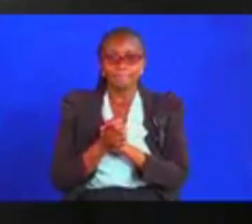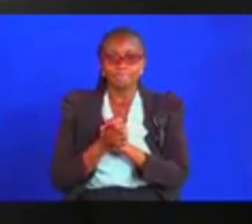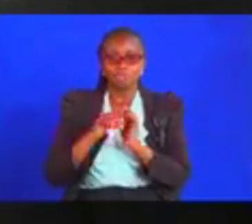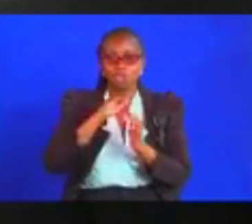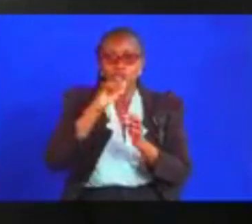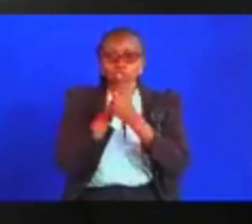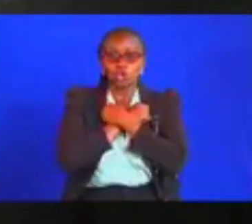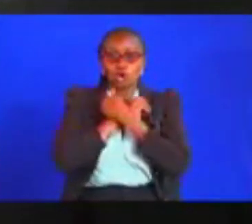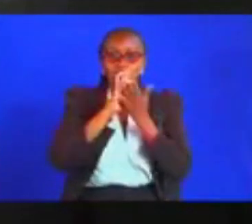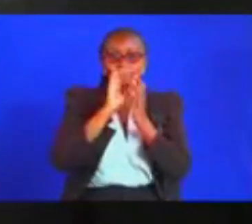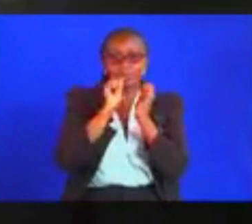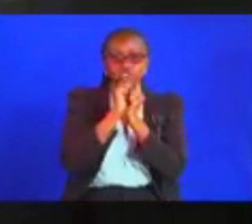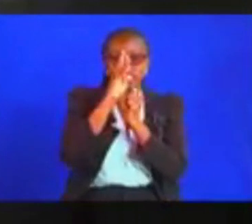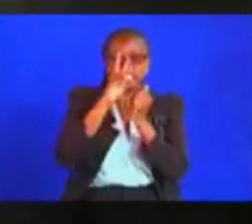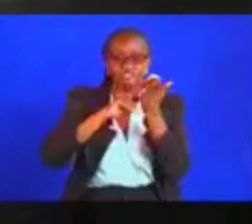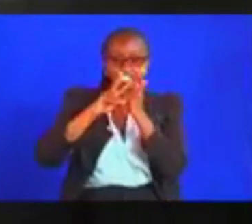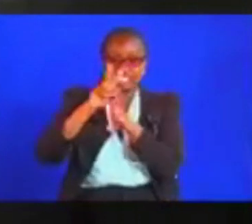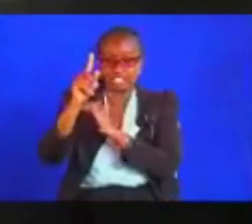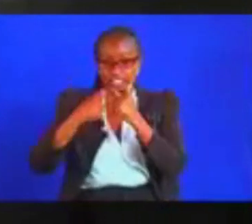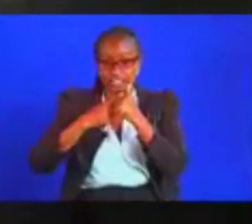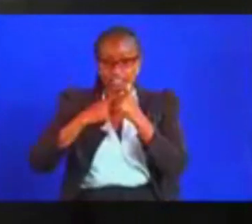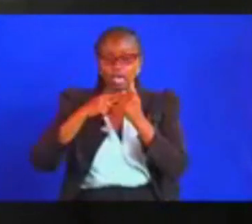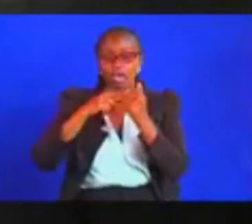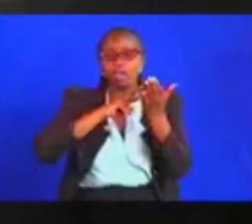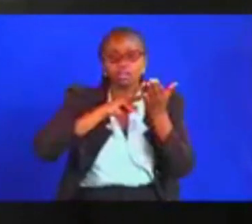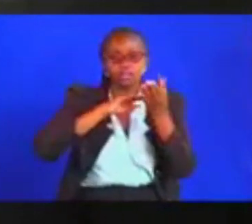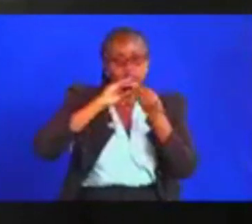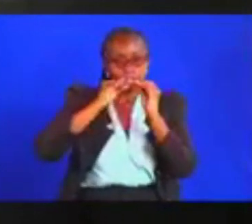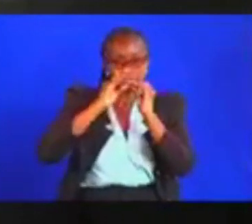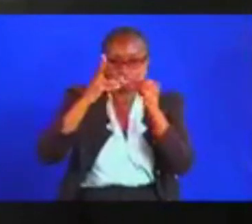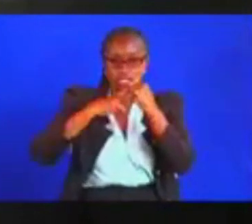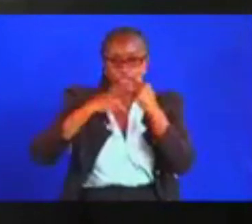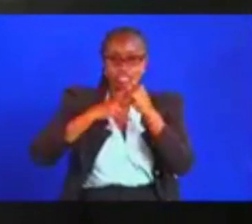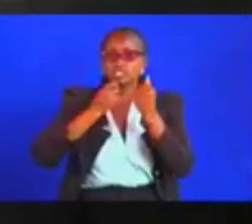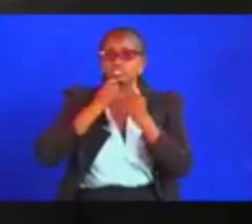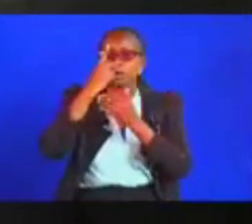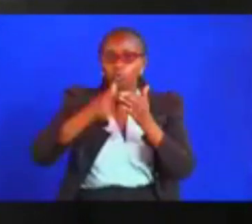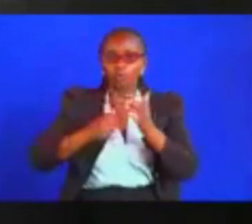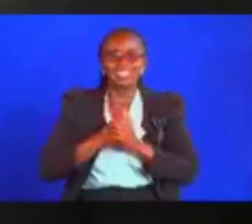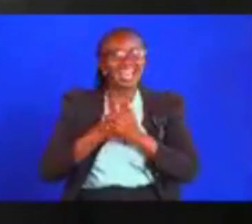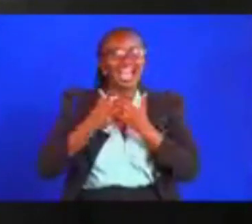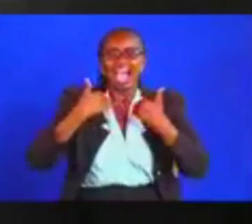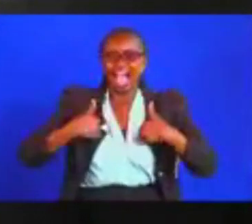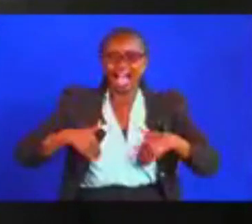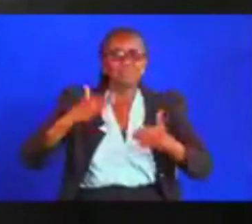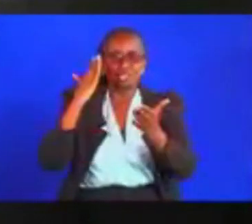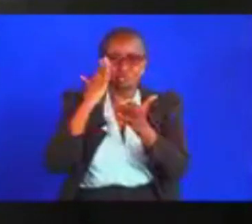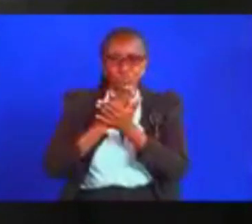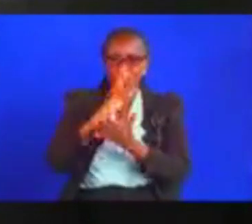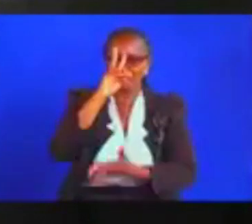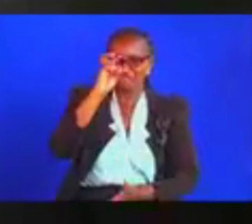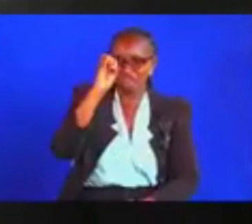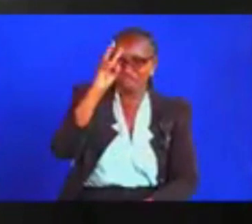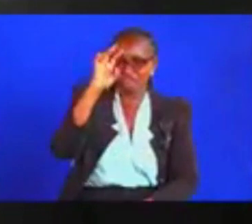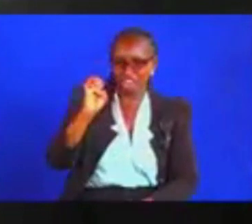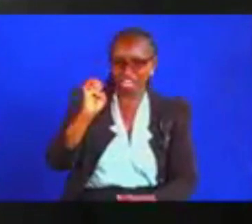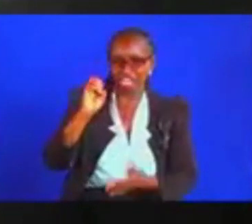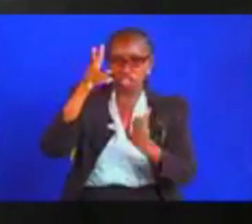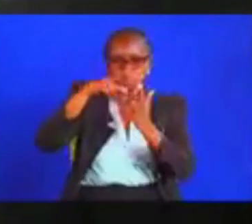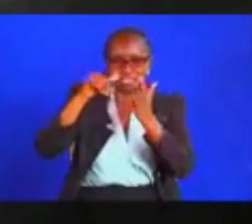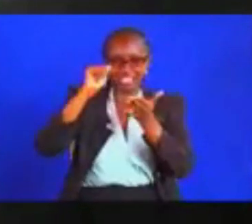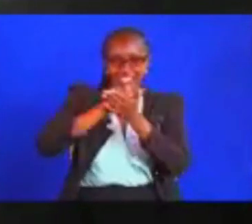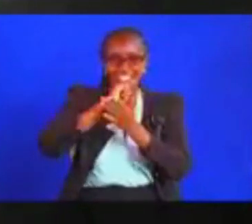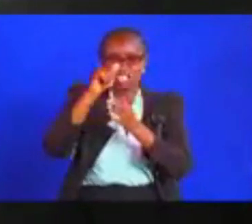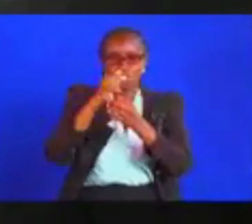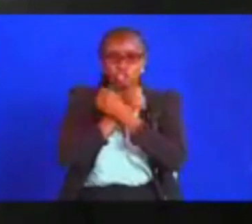John 14, 6. Number seven, he said, I am the true vine. You find that in John